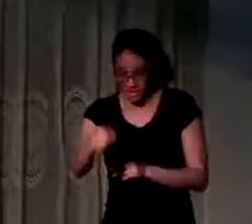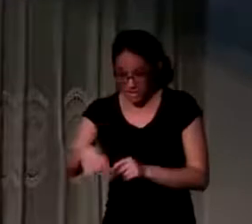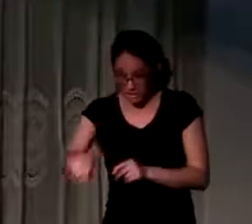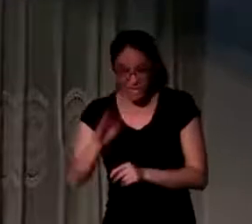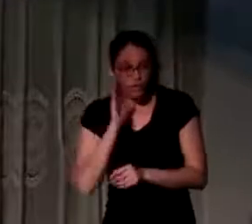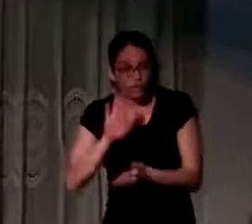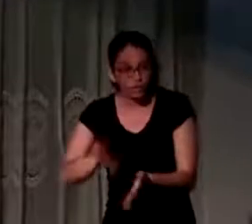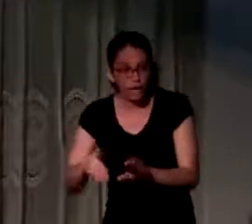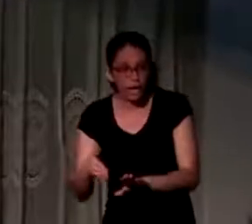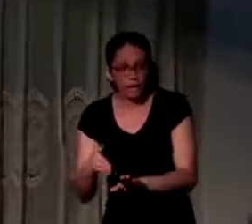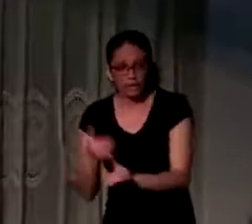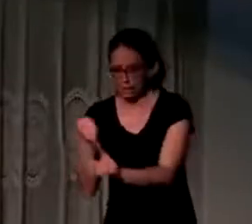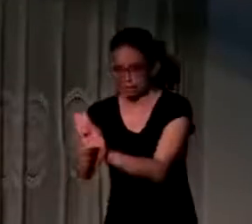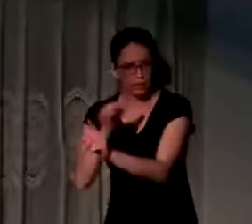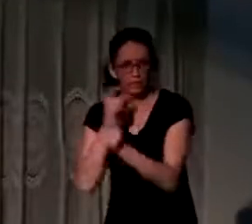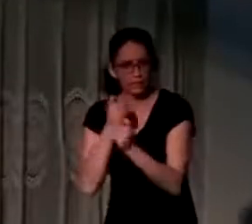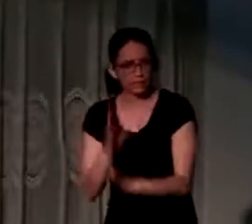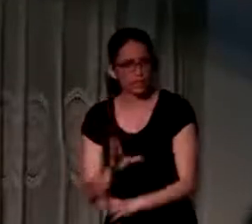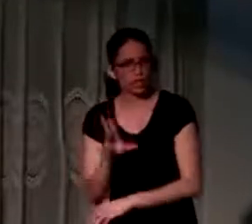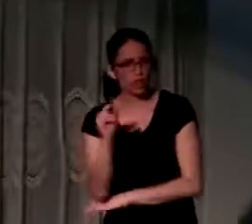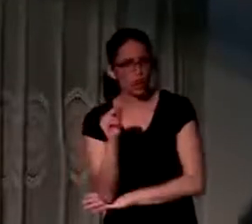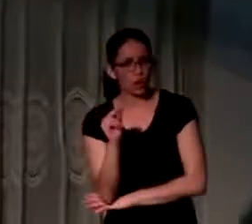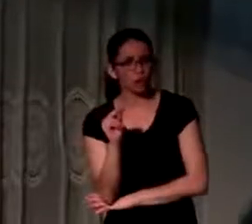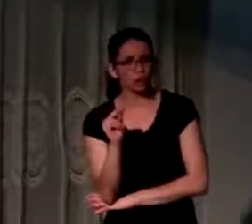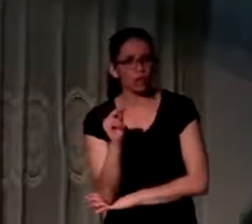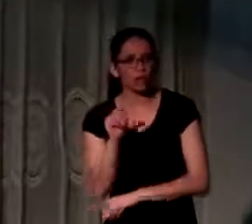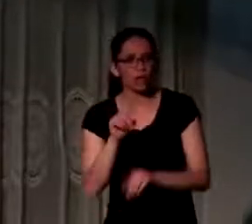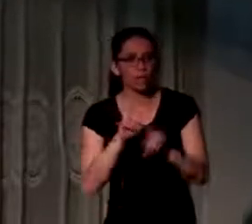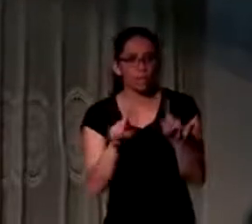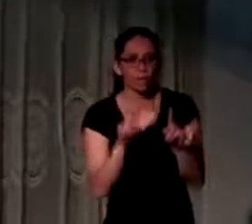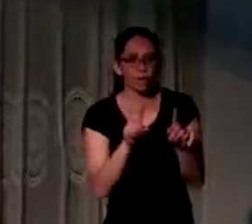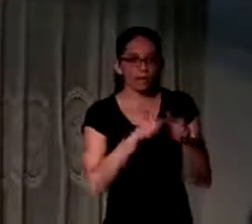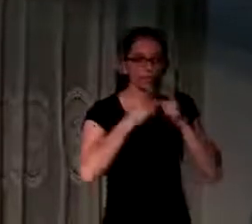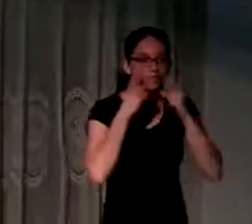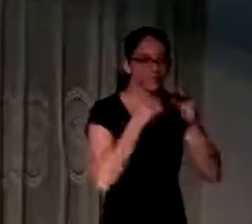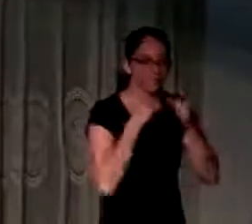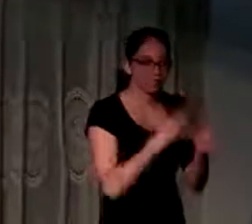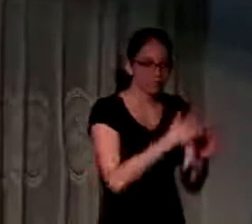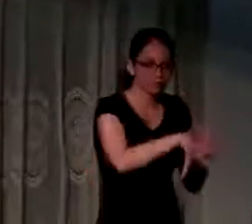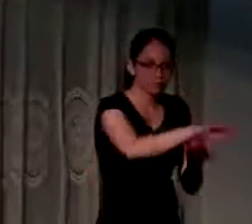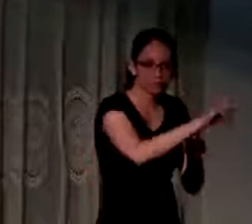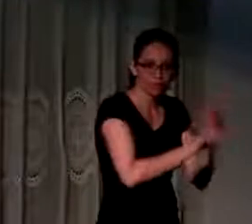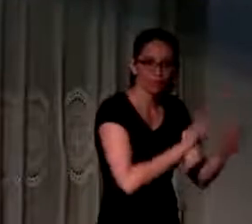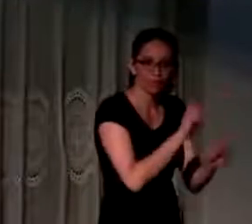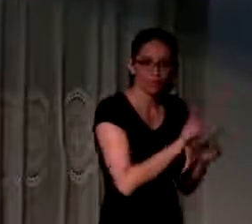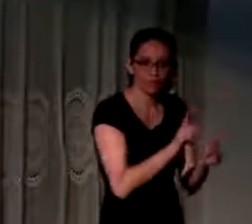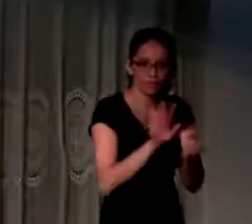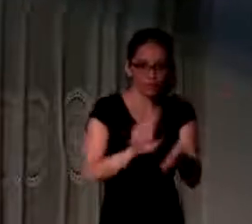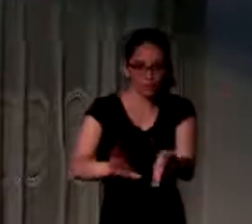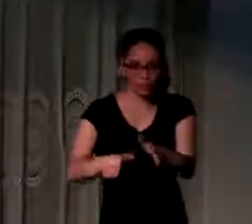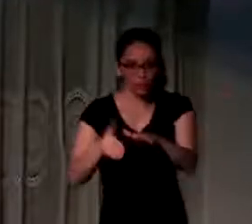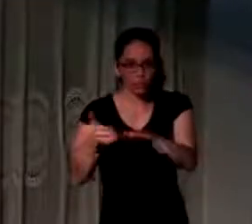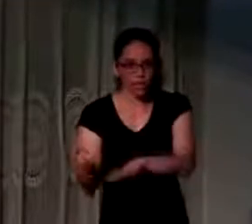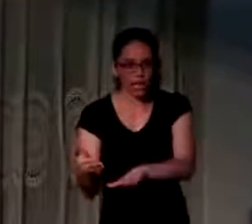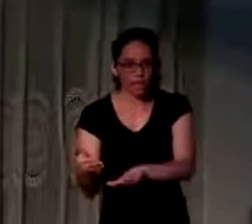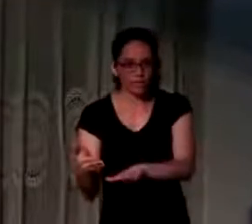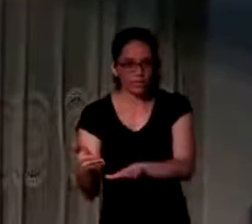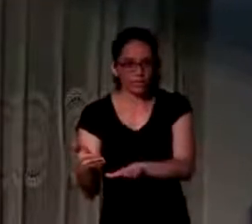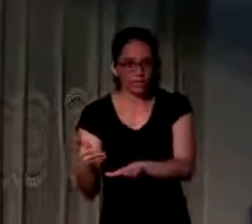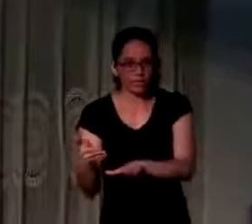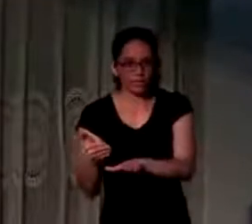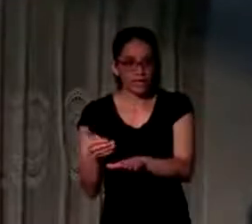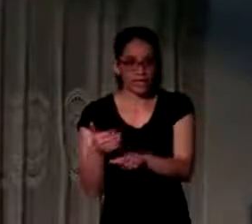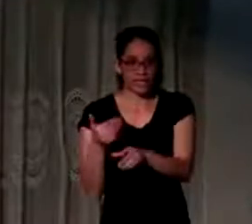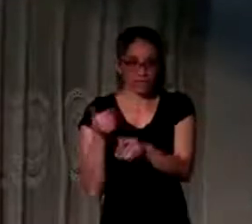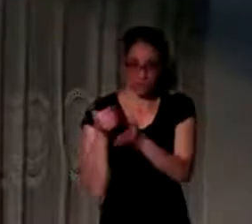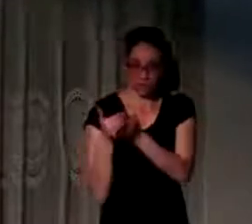sins. The Bible says, for the joy that was set before him, he despised shame, and